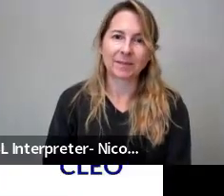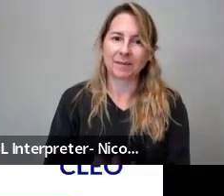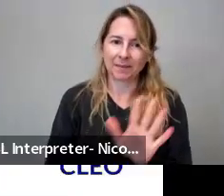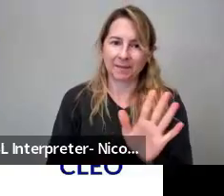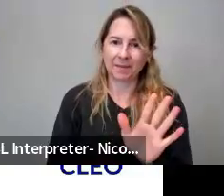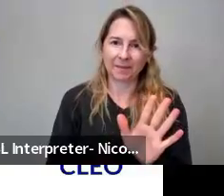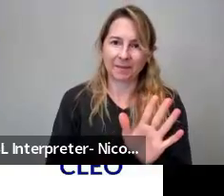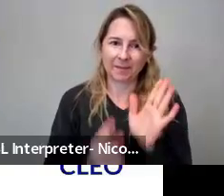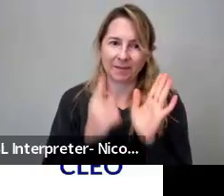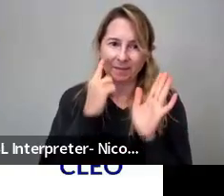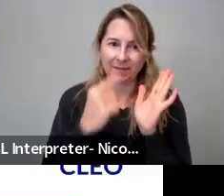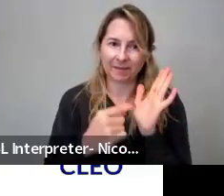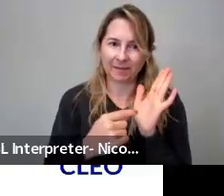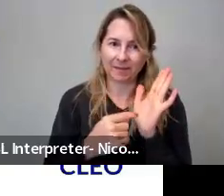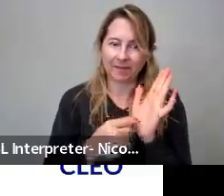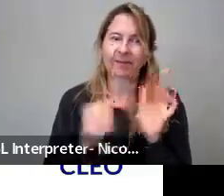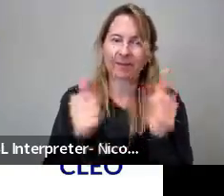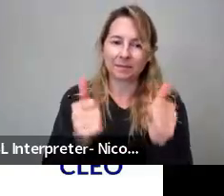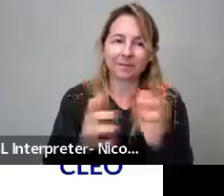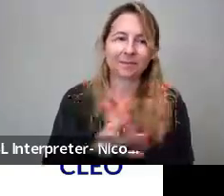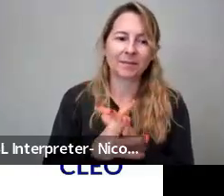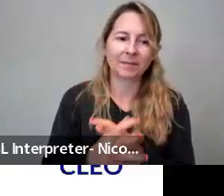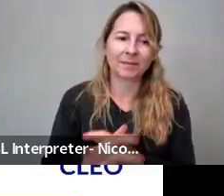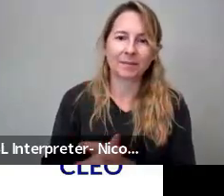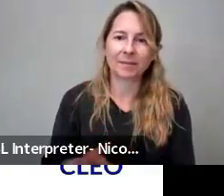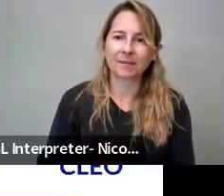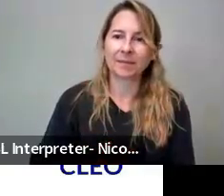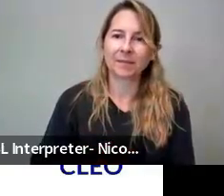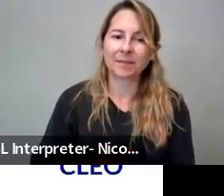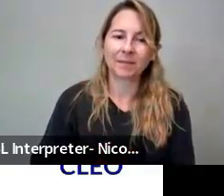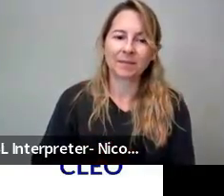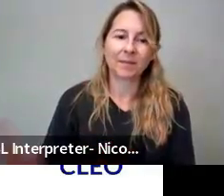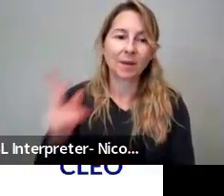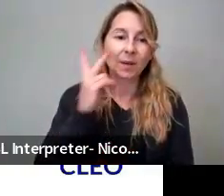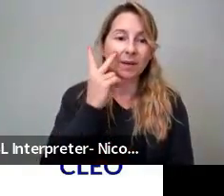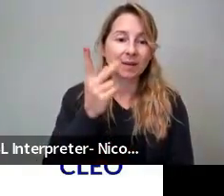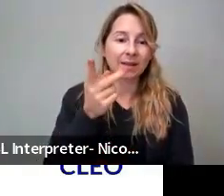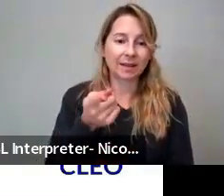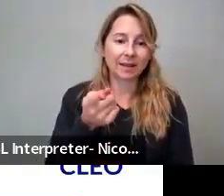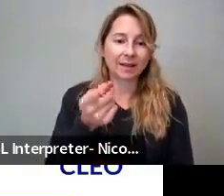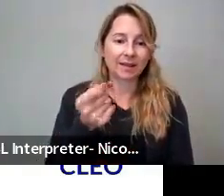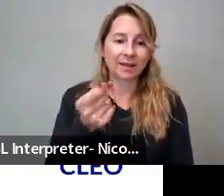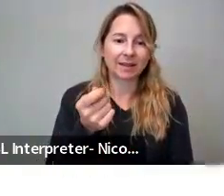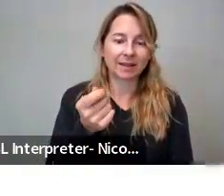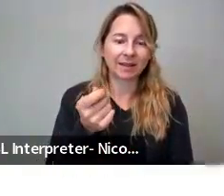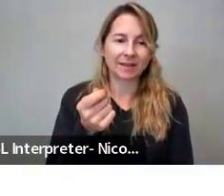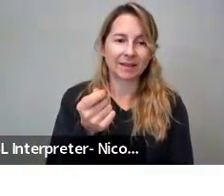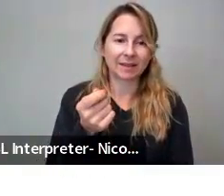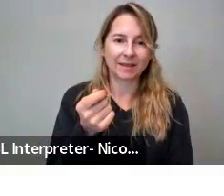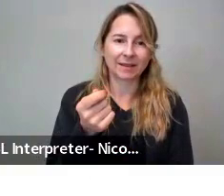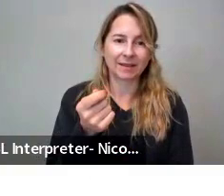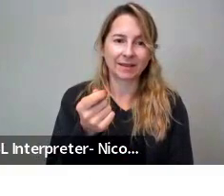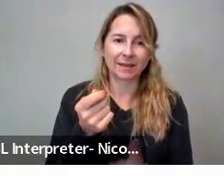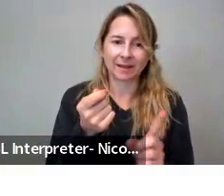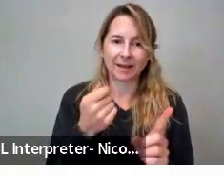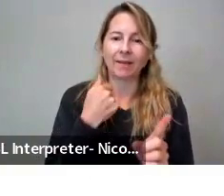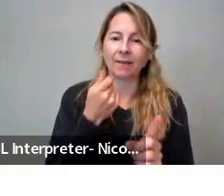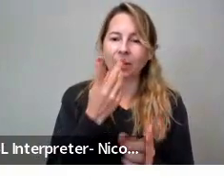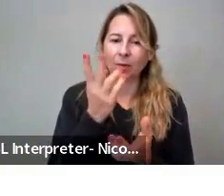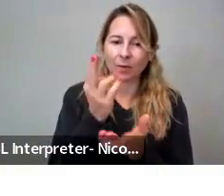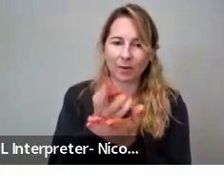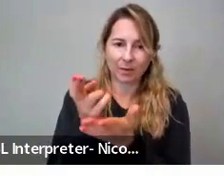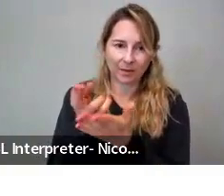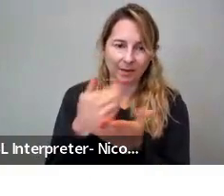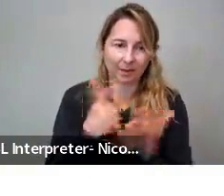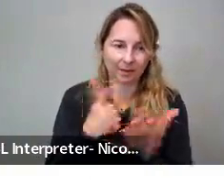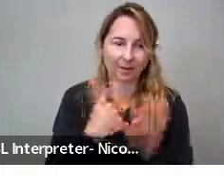in 1 second. Okay, well, you can see that we have a few resources for you